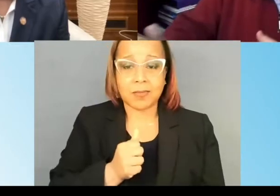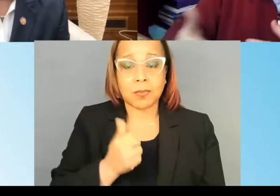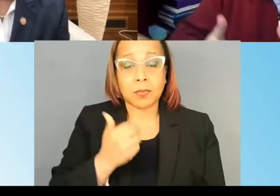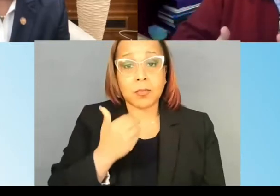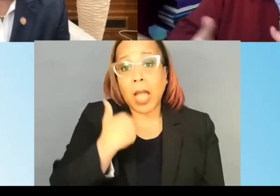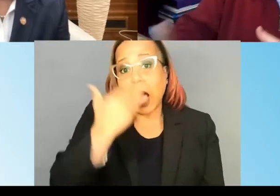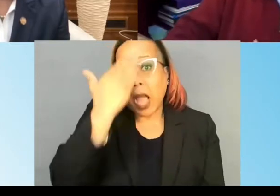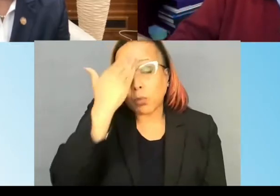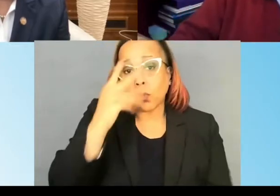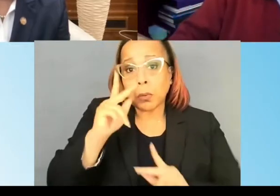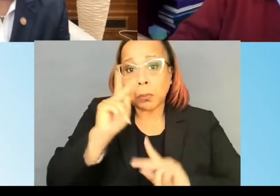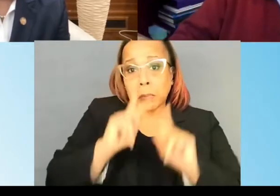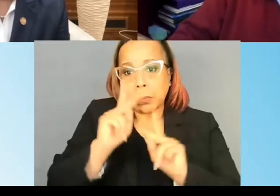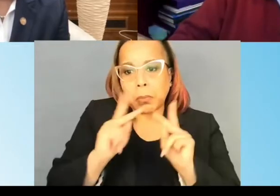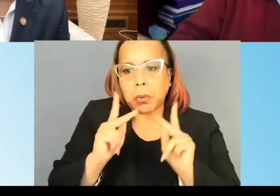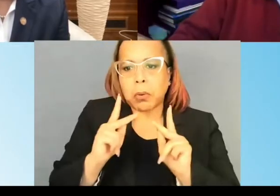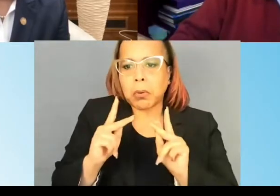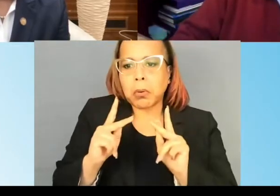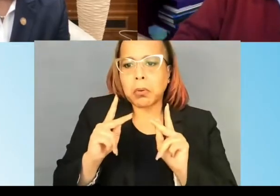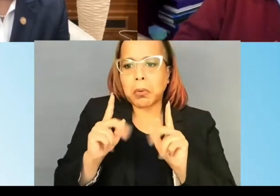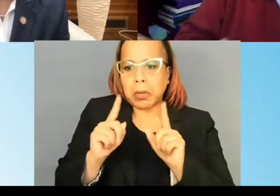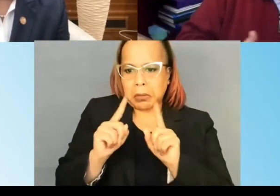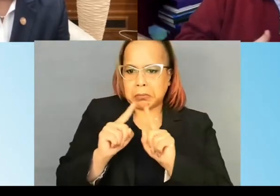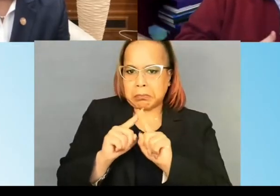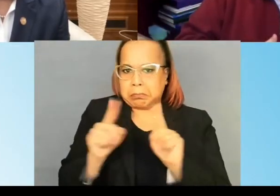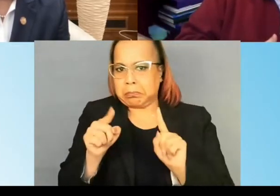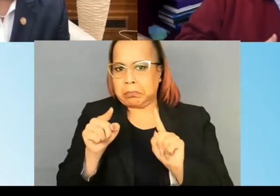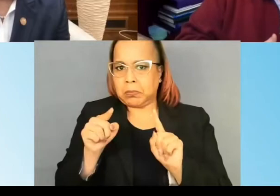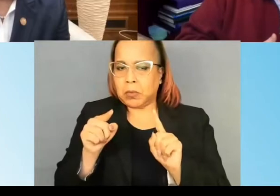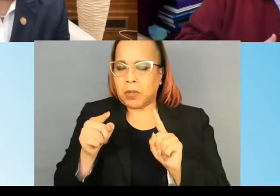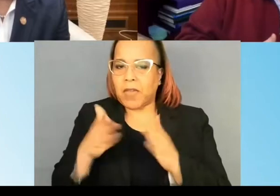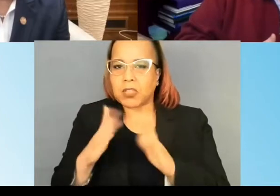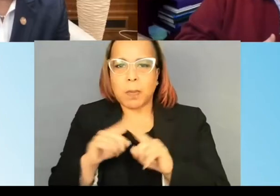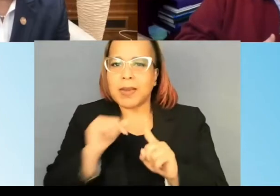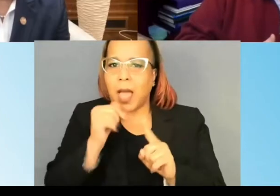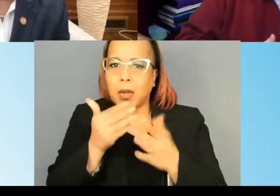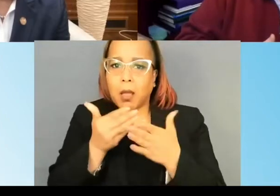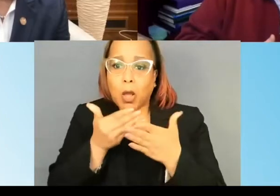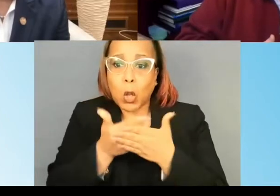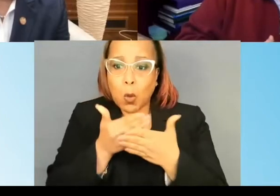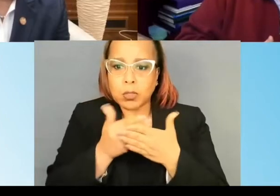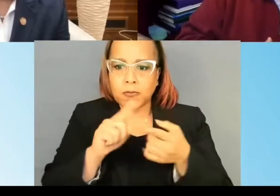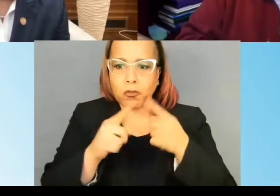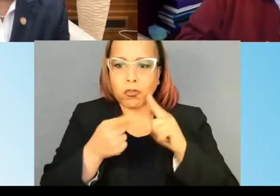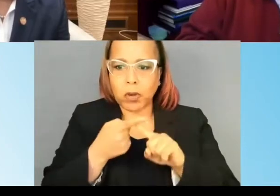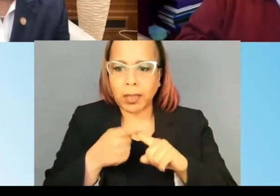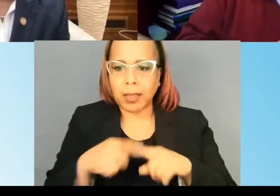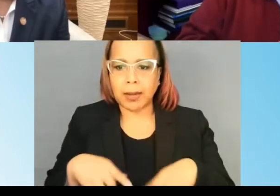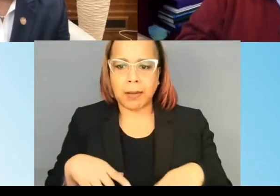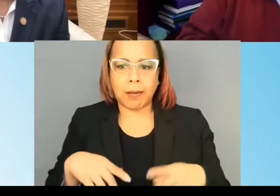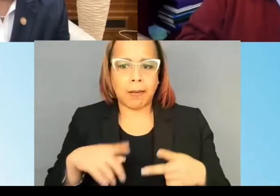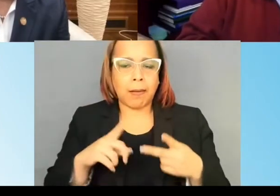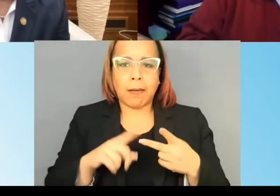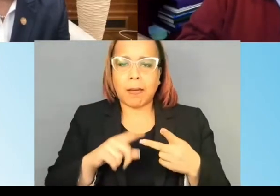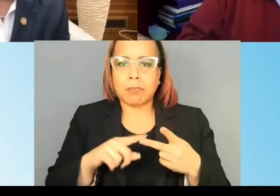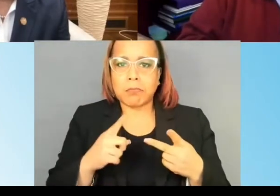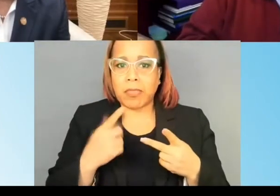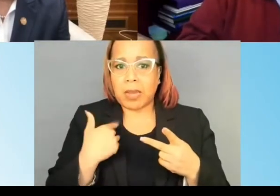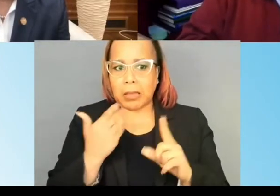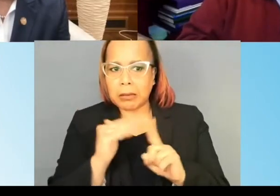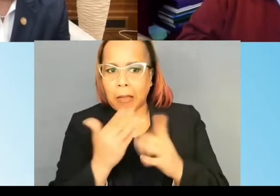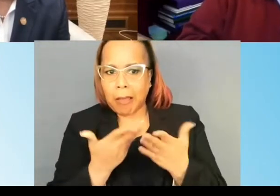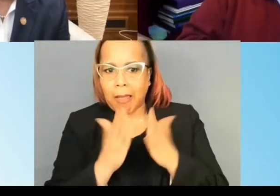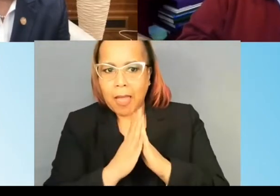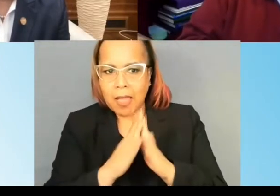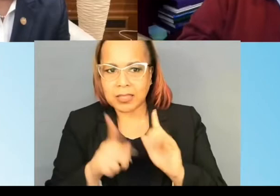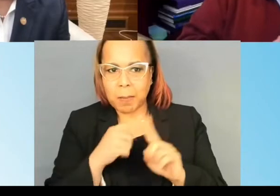maybe in a secondary fashion, but not a close friend that I could, you know, ask